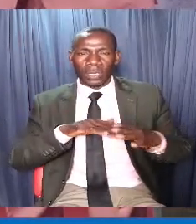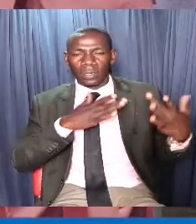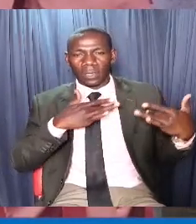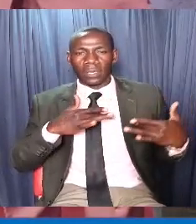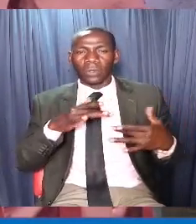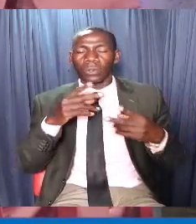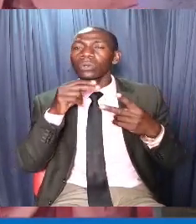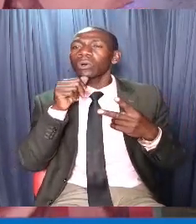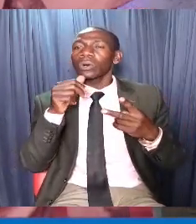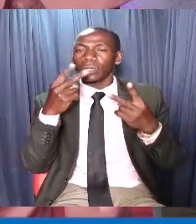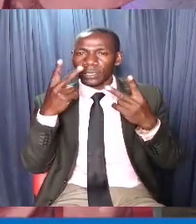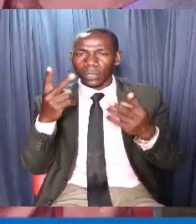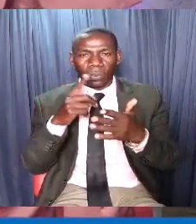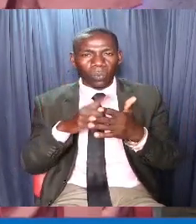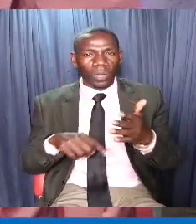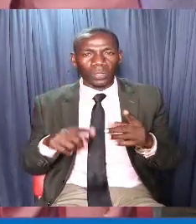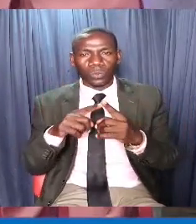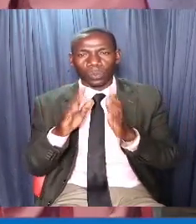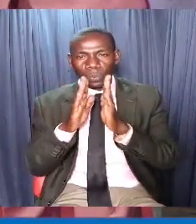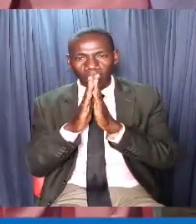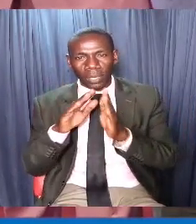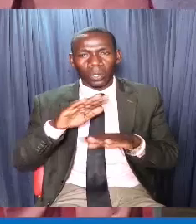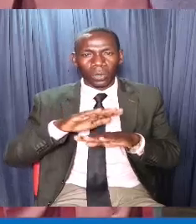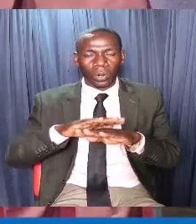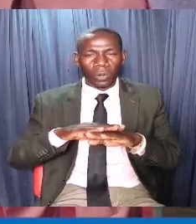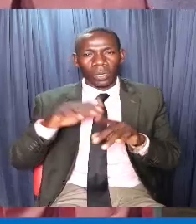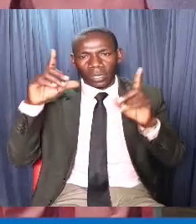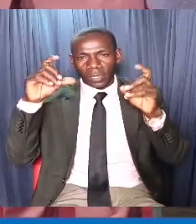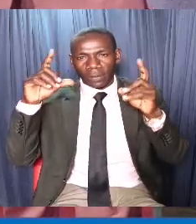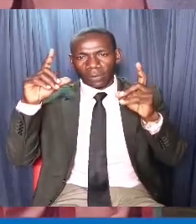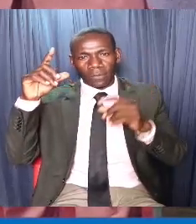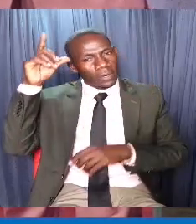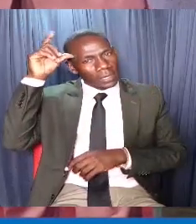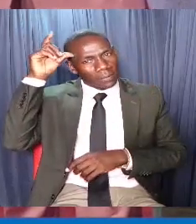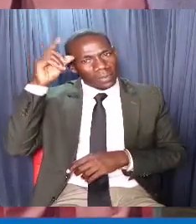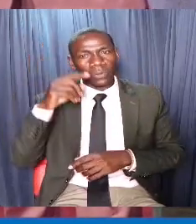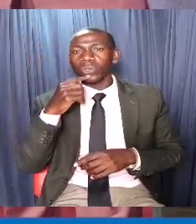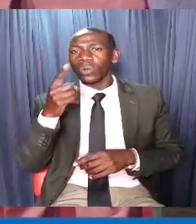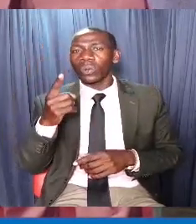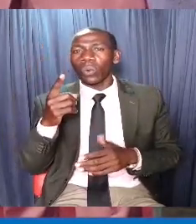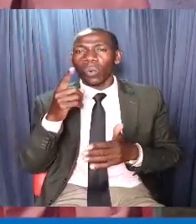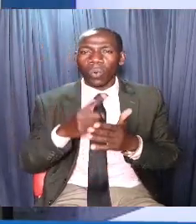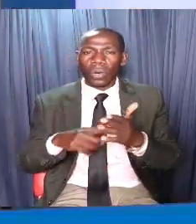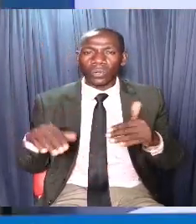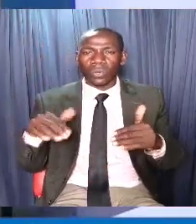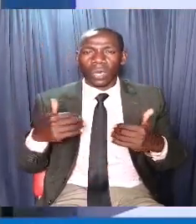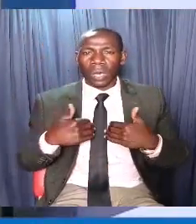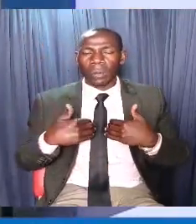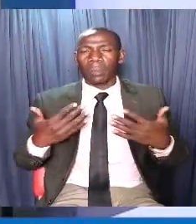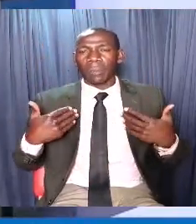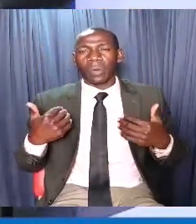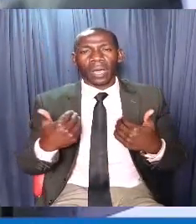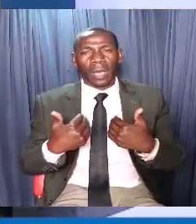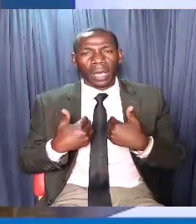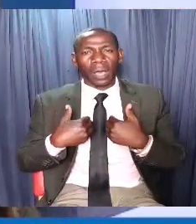la kuomba liko wapi. You don't see any matter to pray upon. Na pepo amekwambia wewe una maana gani. Because the devil has told you what is significant. Watu wana yale, wana